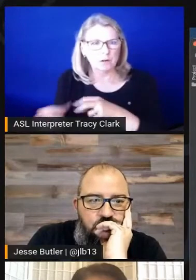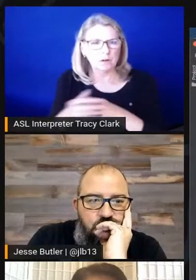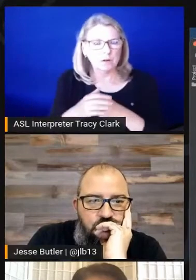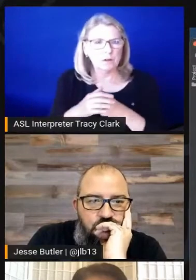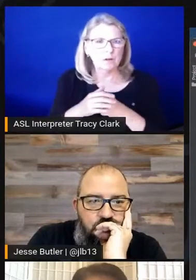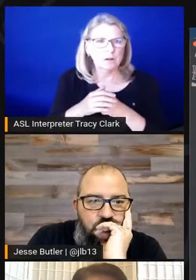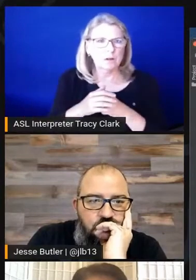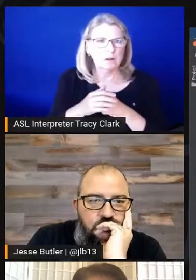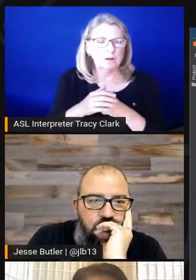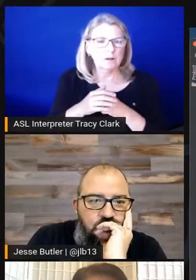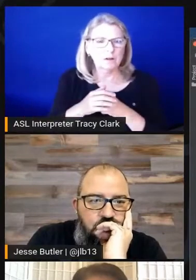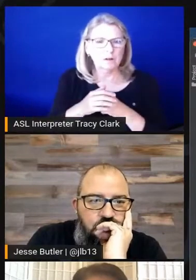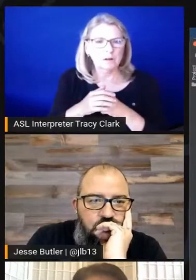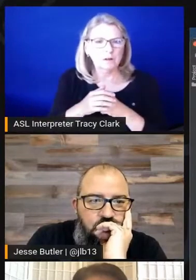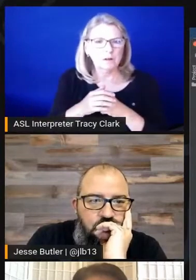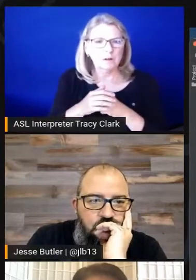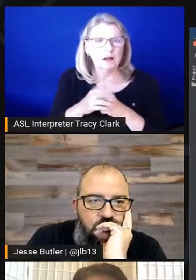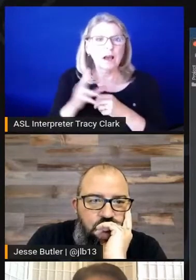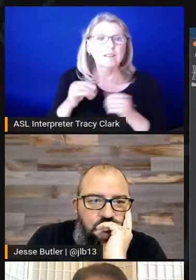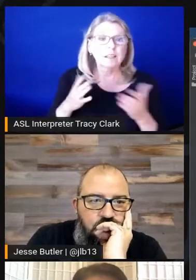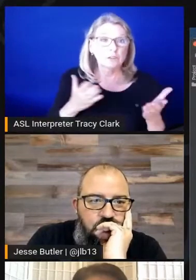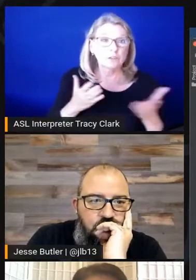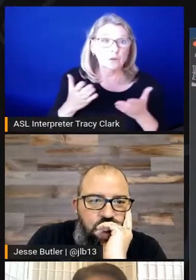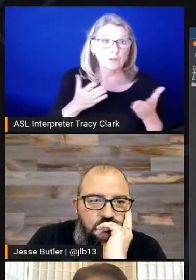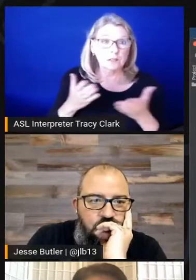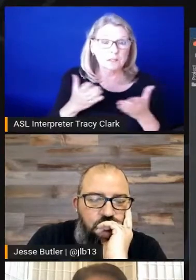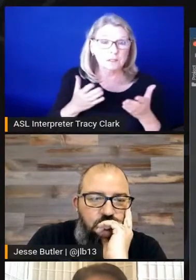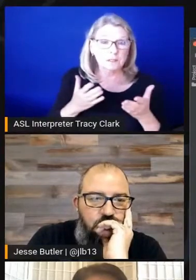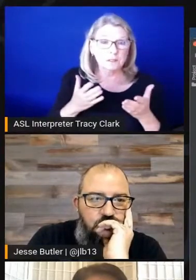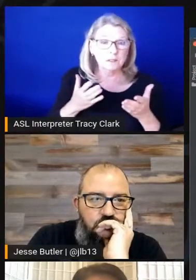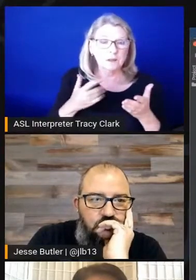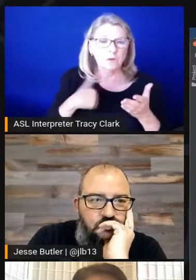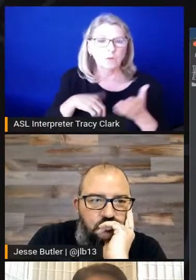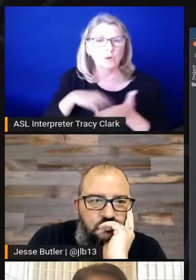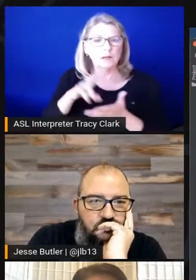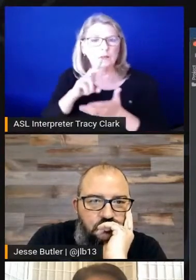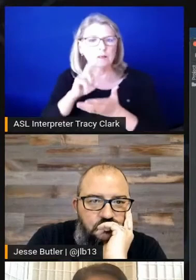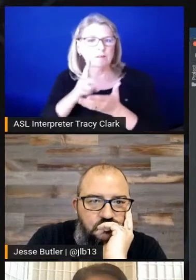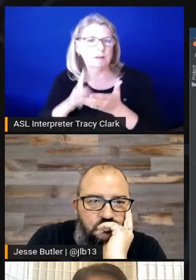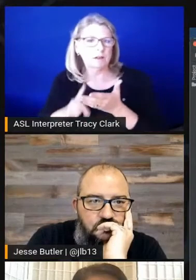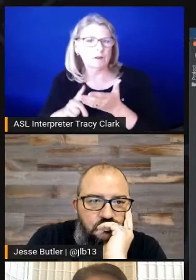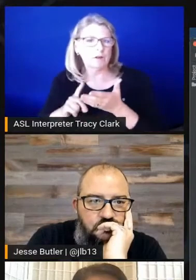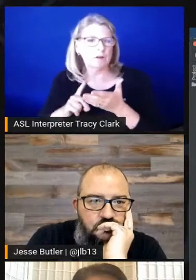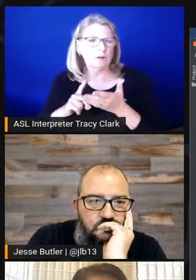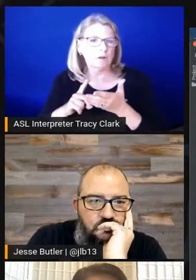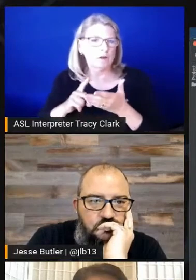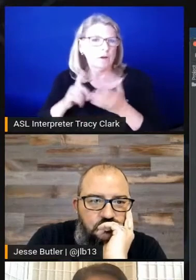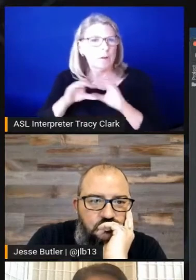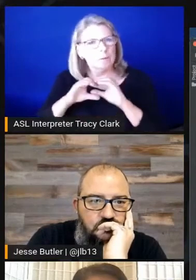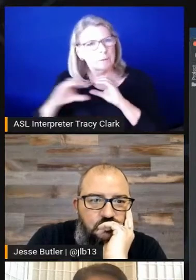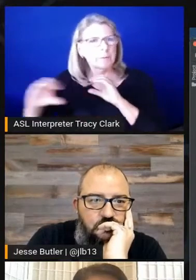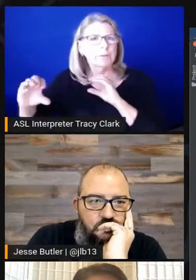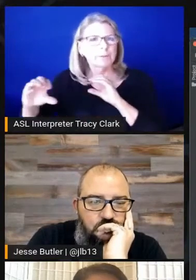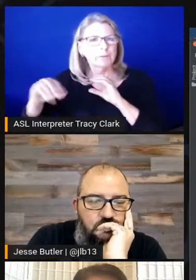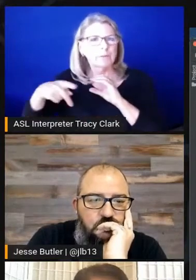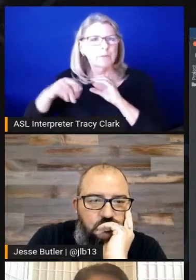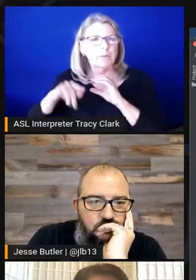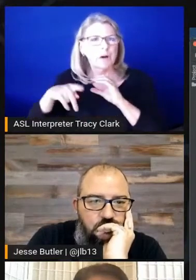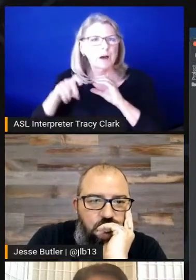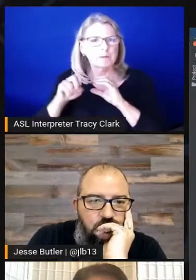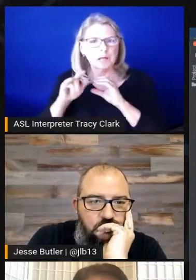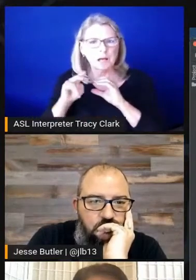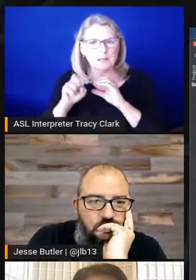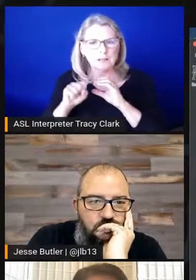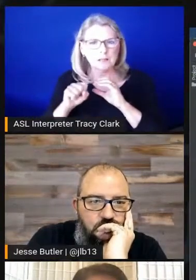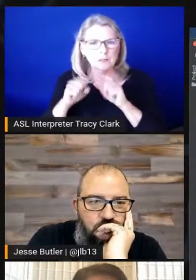And then there's also the service section here where we configure our pipelines and just detail them out. So you can see we have our traces pipeline and our